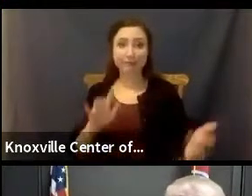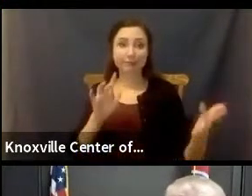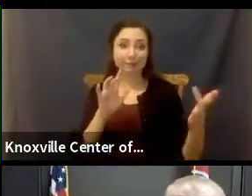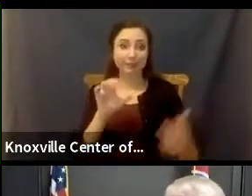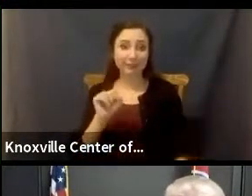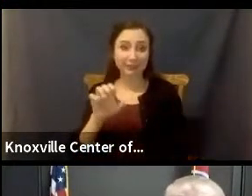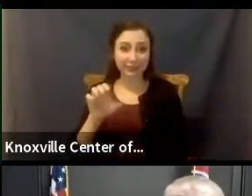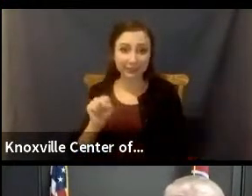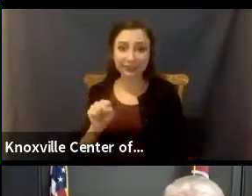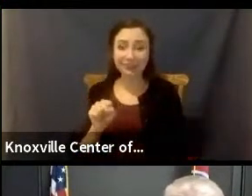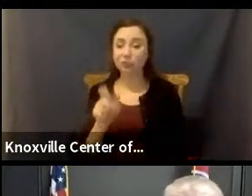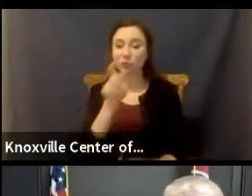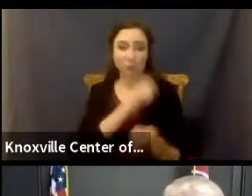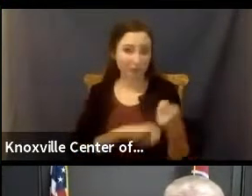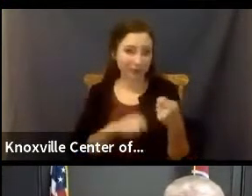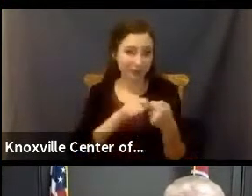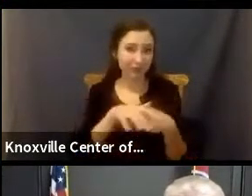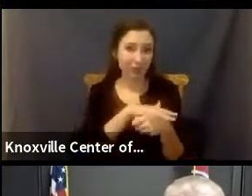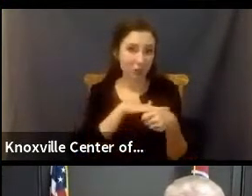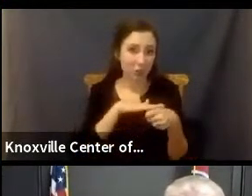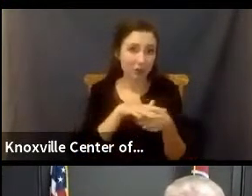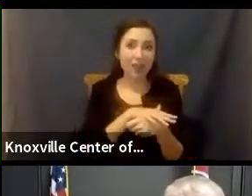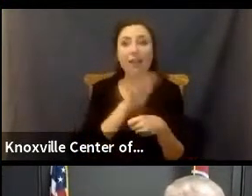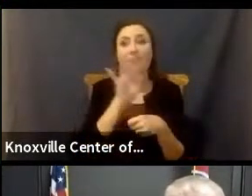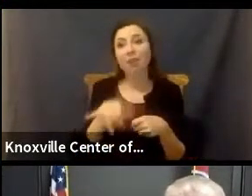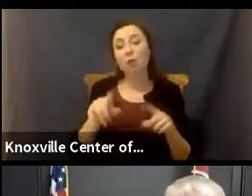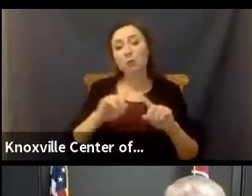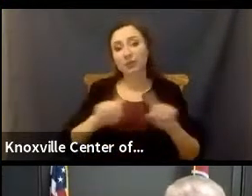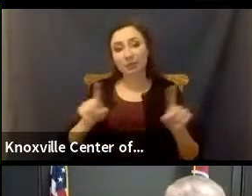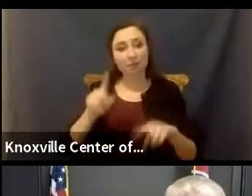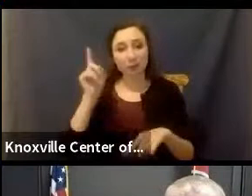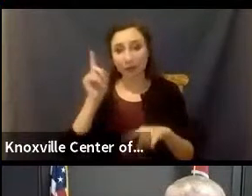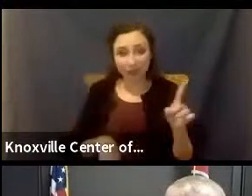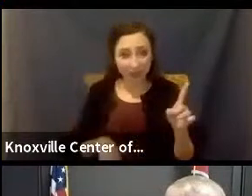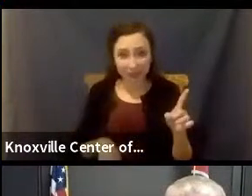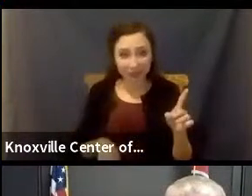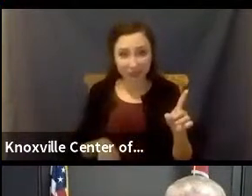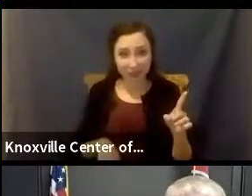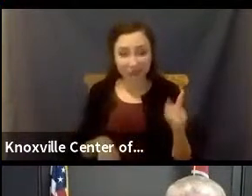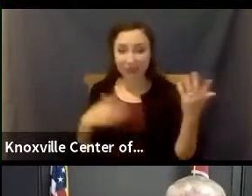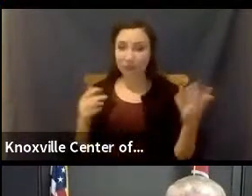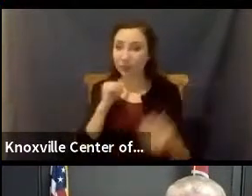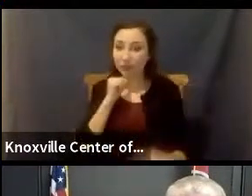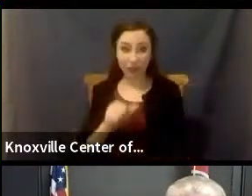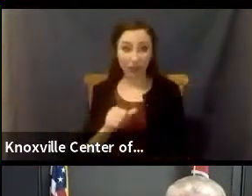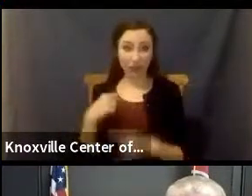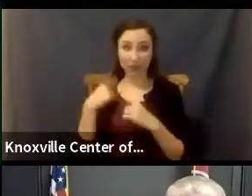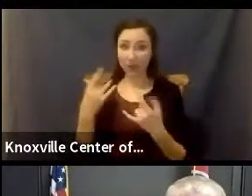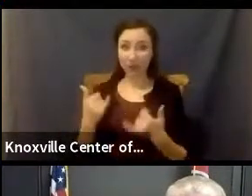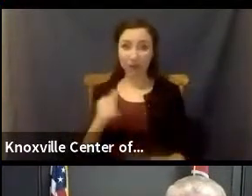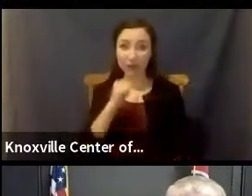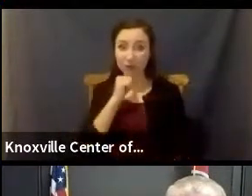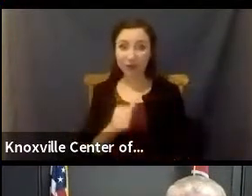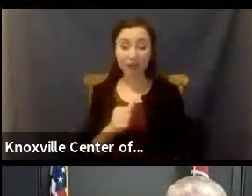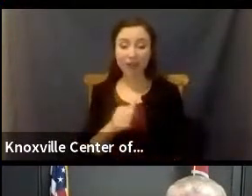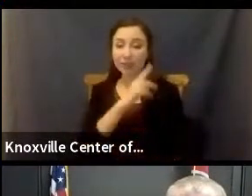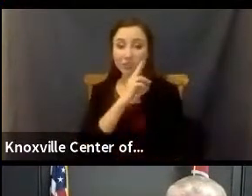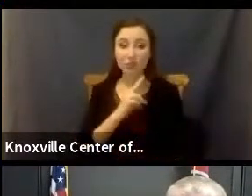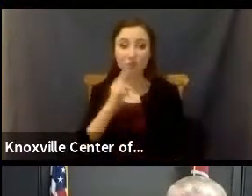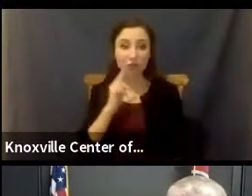cases to these locations, that would be very different, but we haven't. And I'll just be honest, there are restaurants